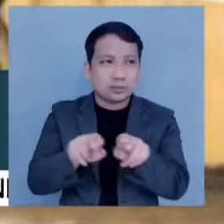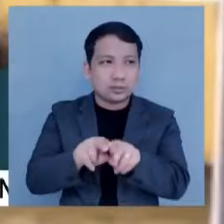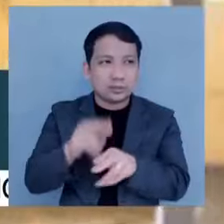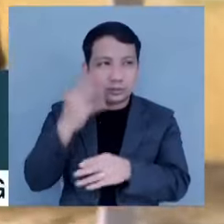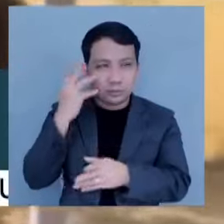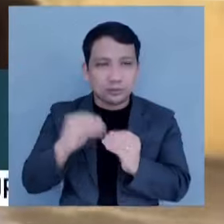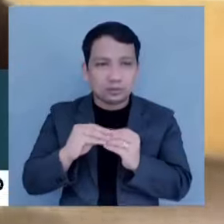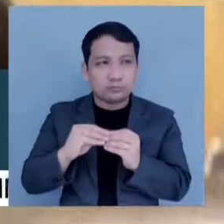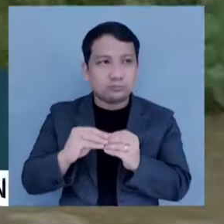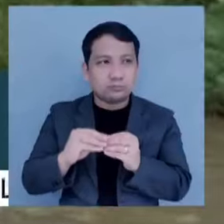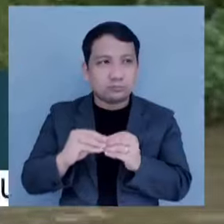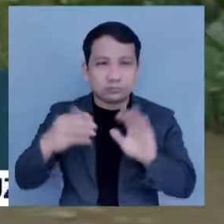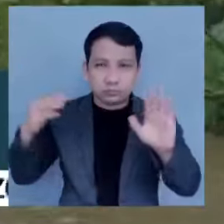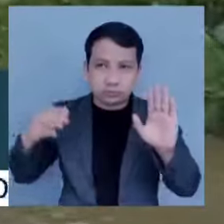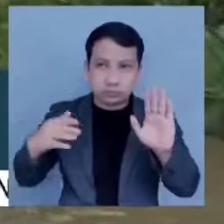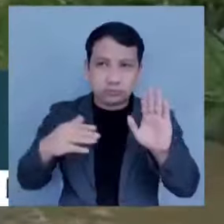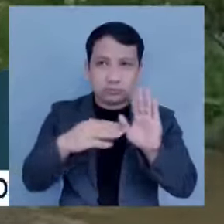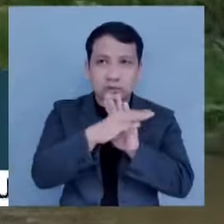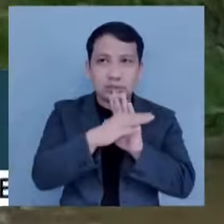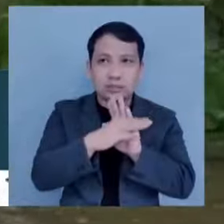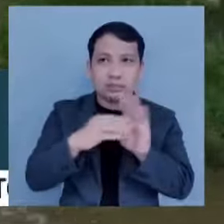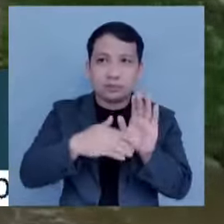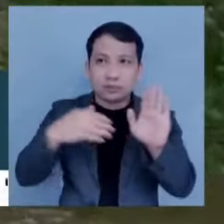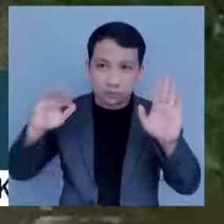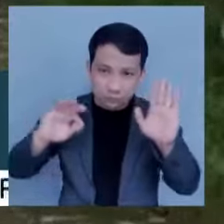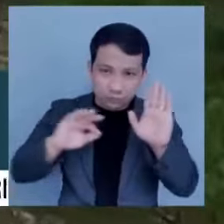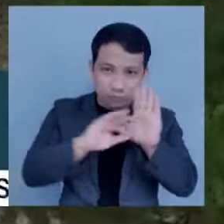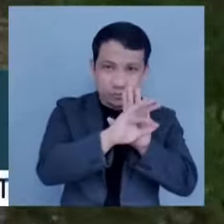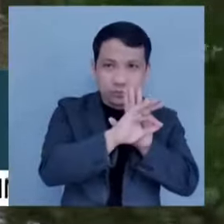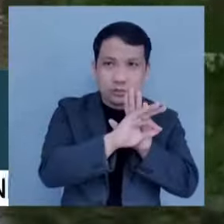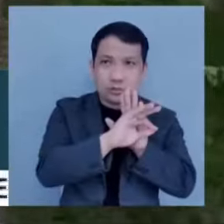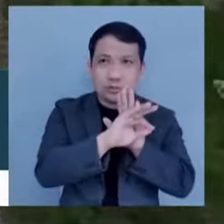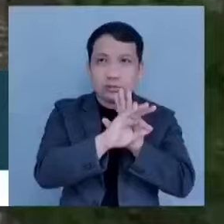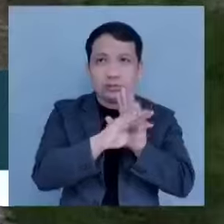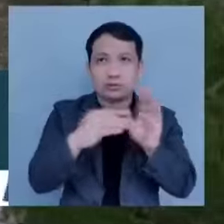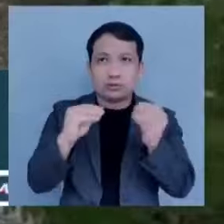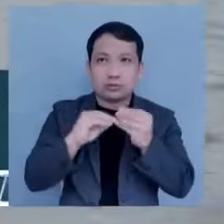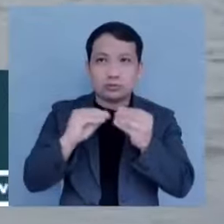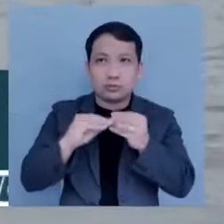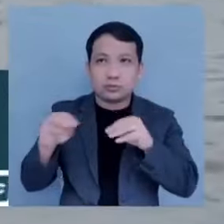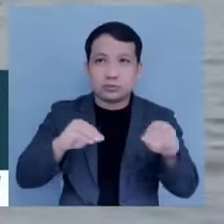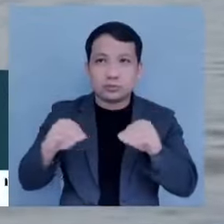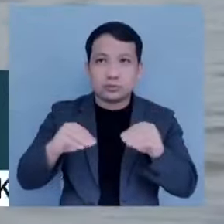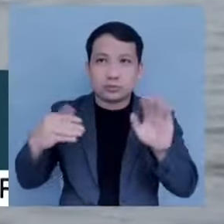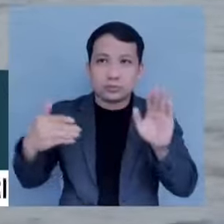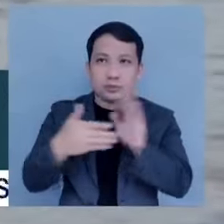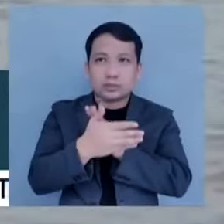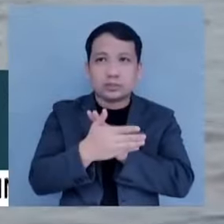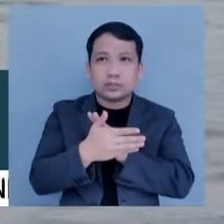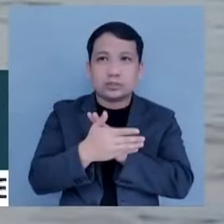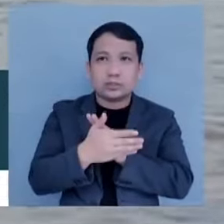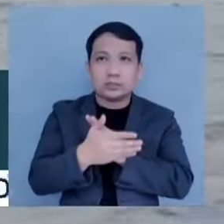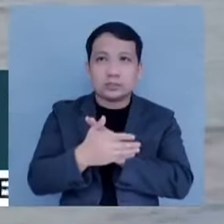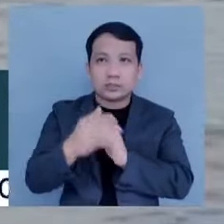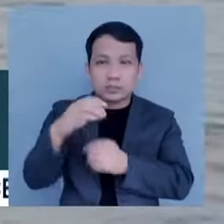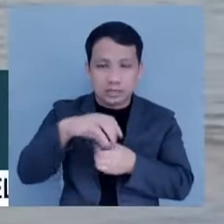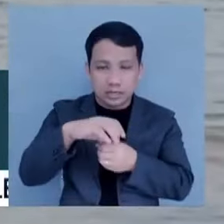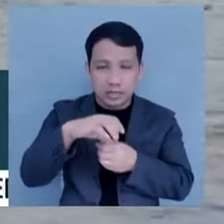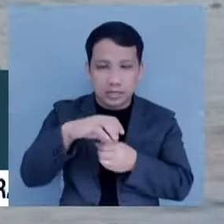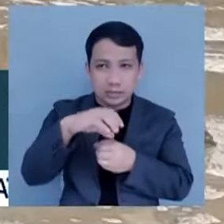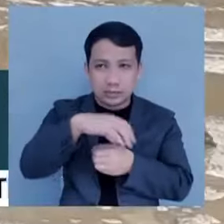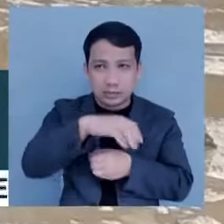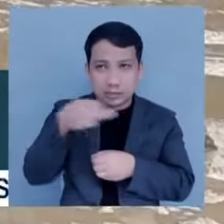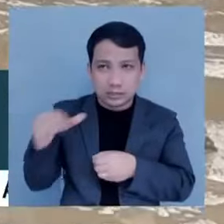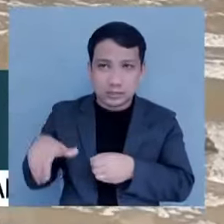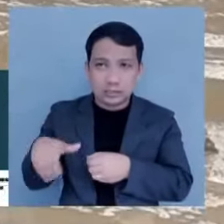typhoon during the Burman. They go through the eastern seaboard, normally traversing Quezon all the way to Cagayan, out into the other